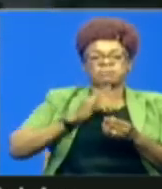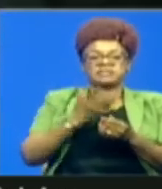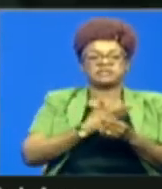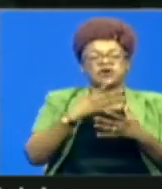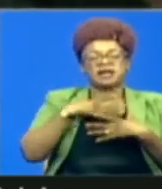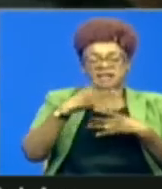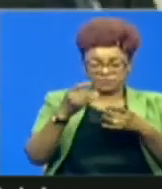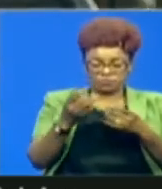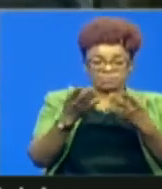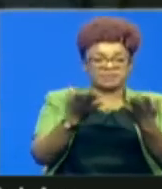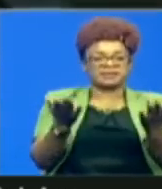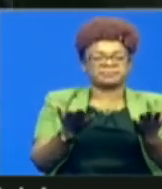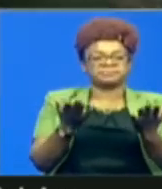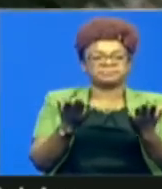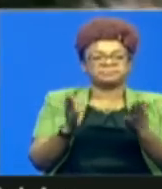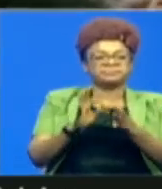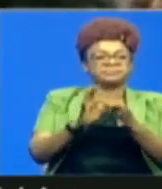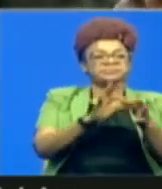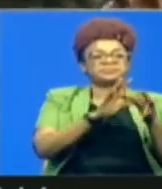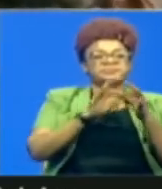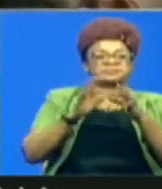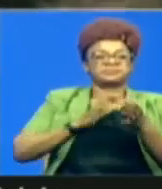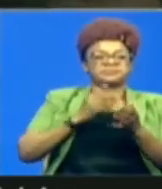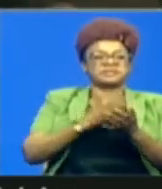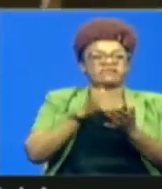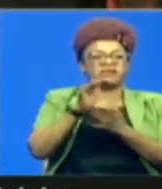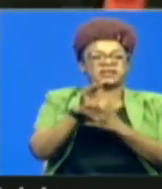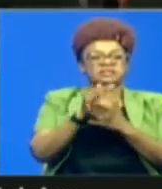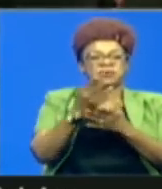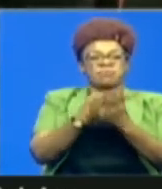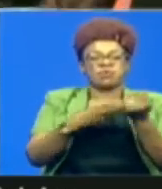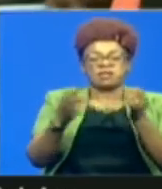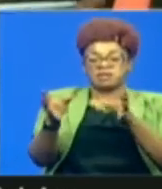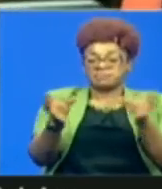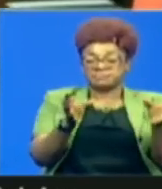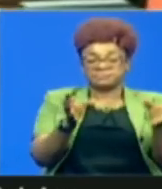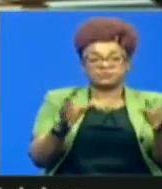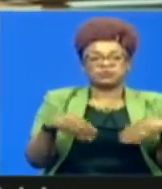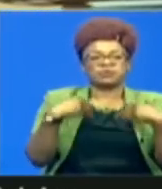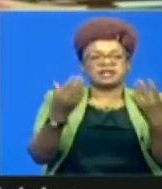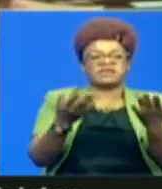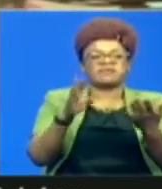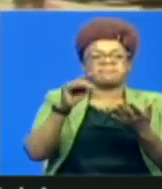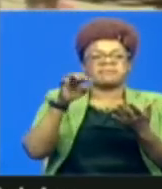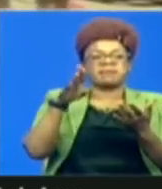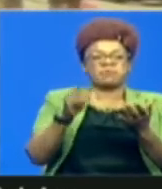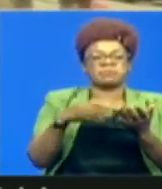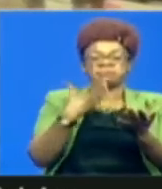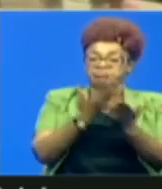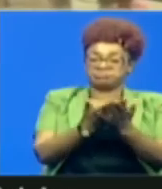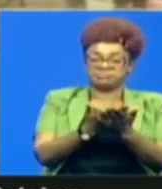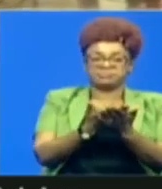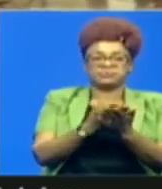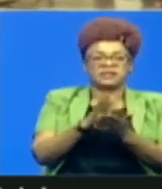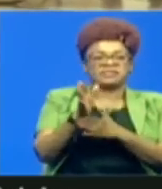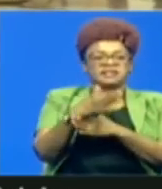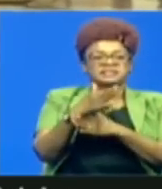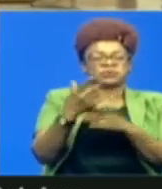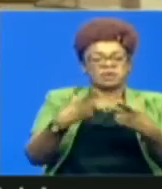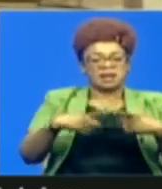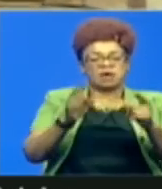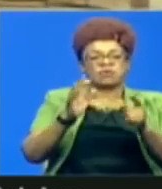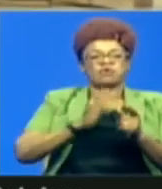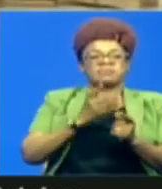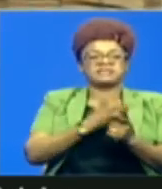The Conciliation Committee has asked both parties to present memoranda on their grievances by Thursday to allow the committee to have